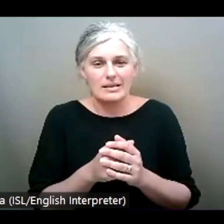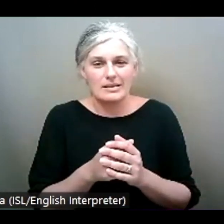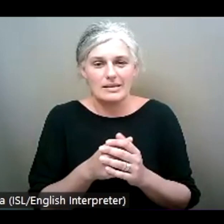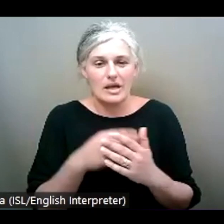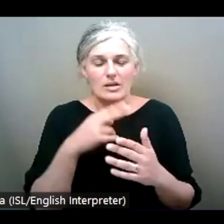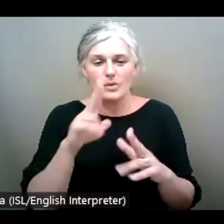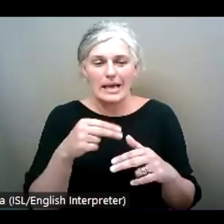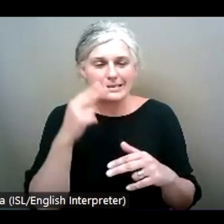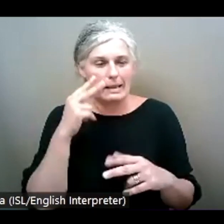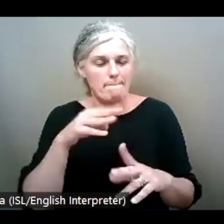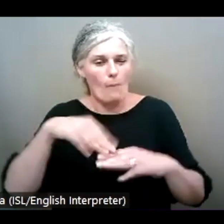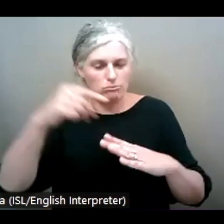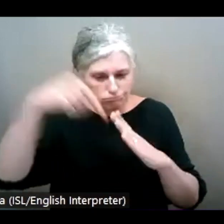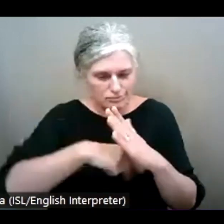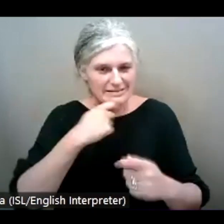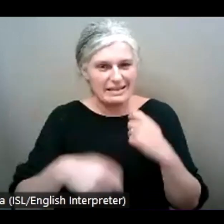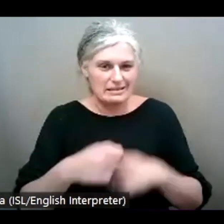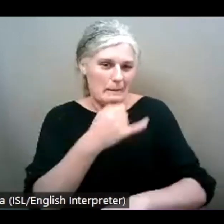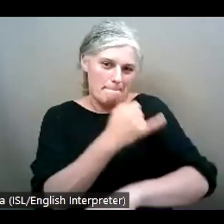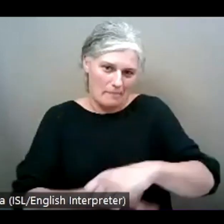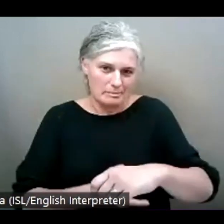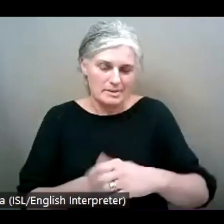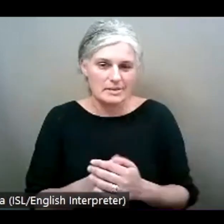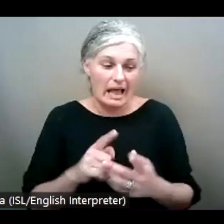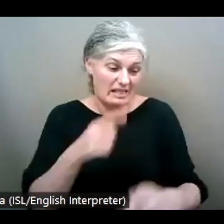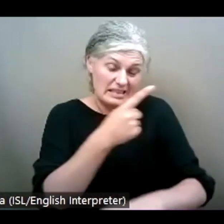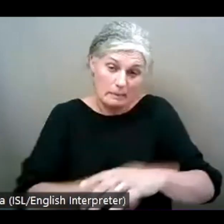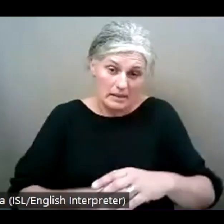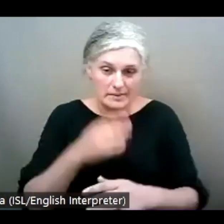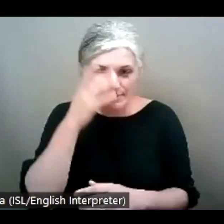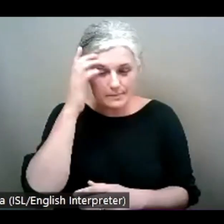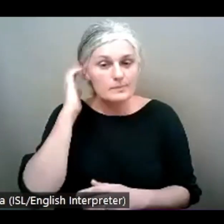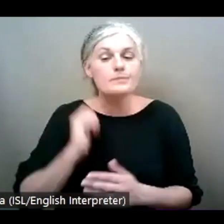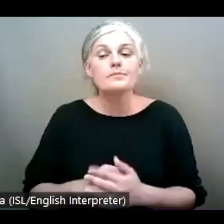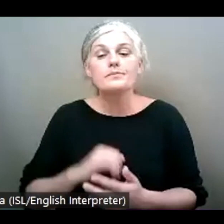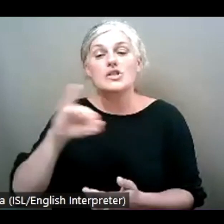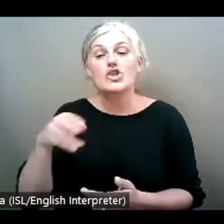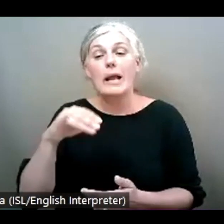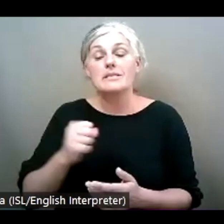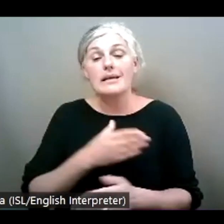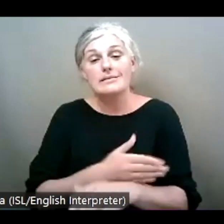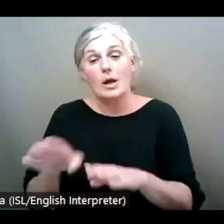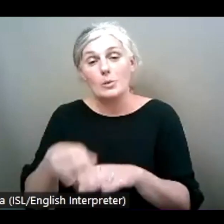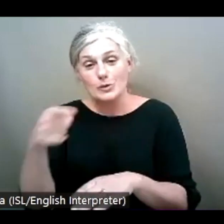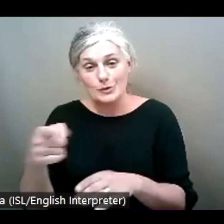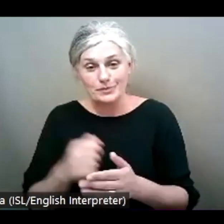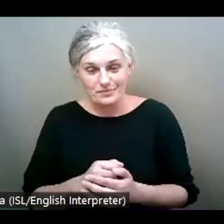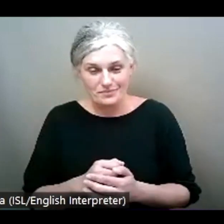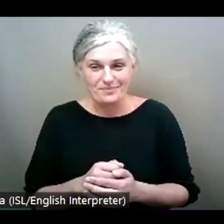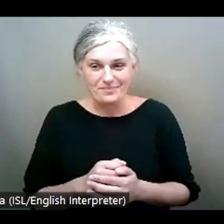label. So I just jump to question 2, and James, I might start with you and leave Paul at the end,